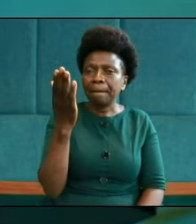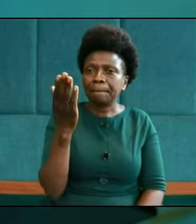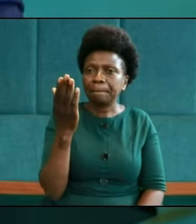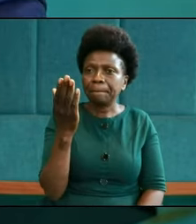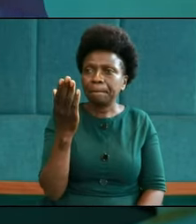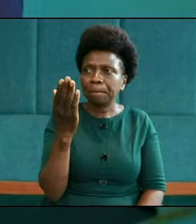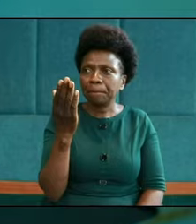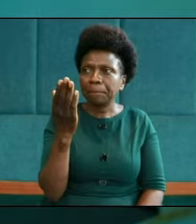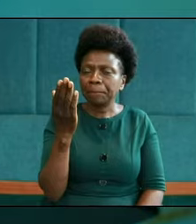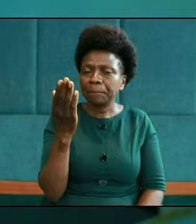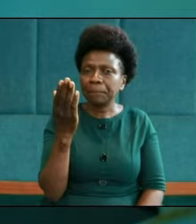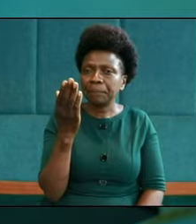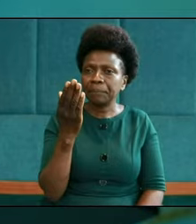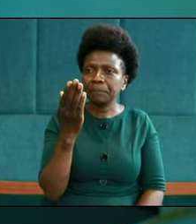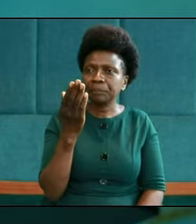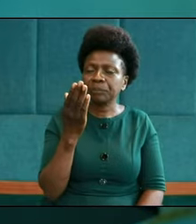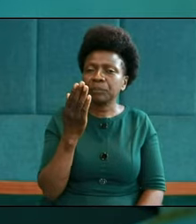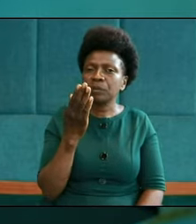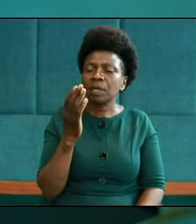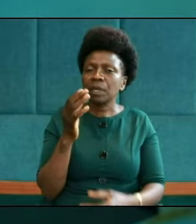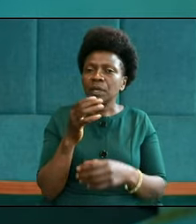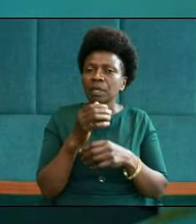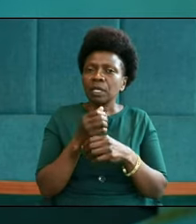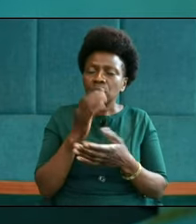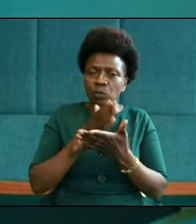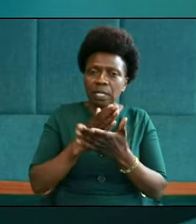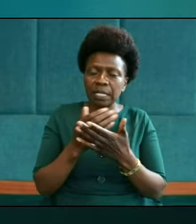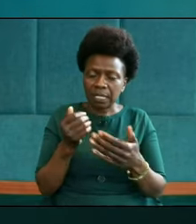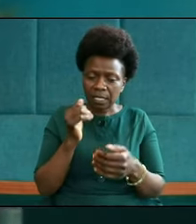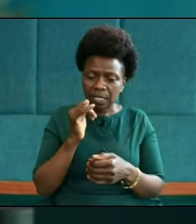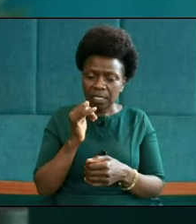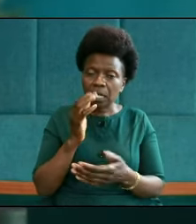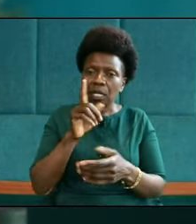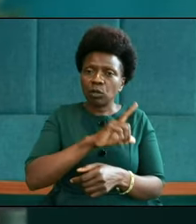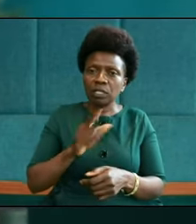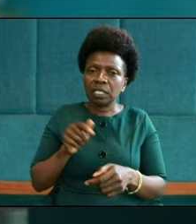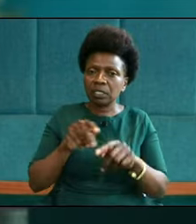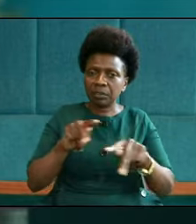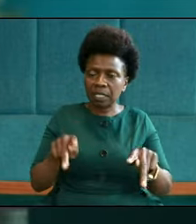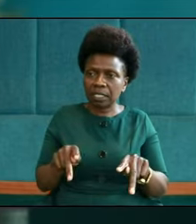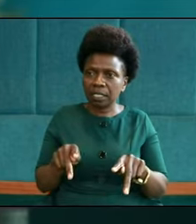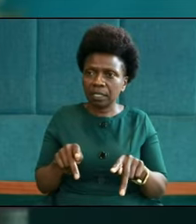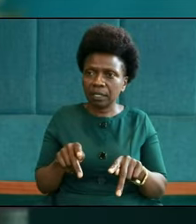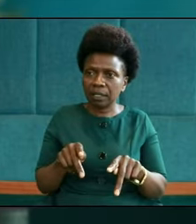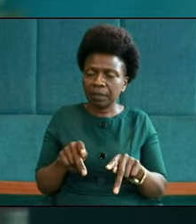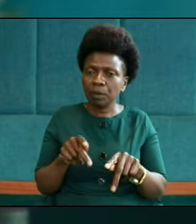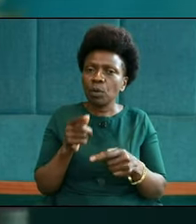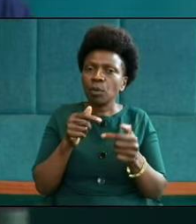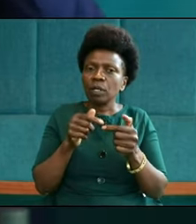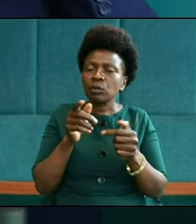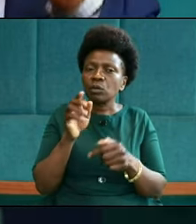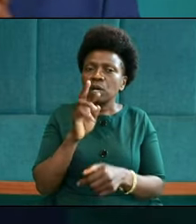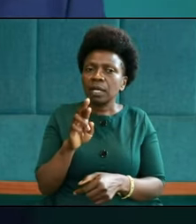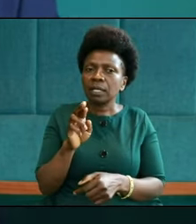He claimed that surely the Lord is in this place, and I did not know it. By the way, when you